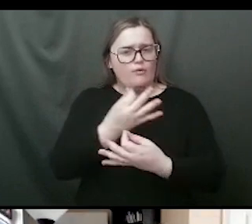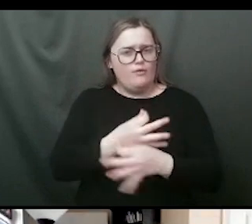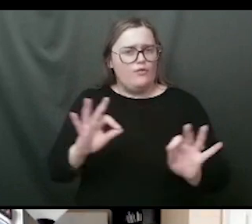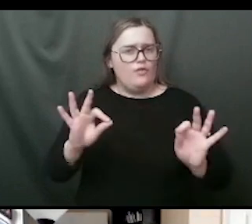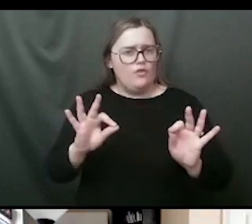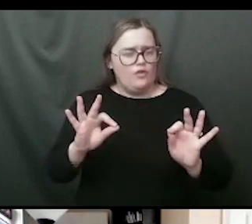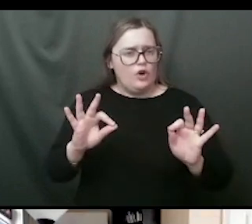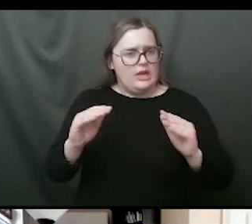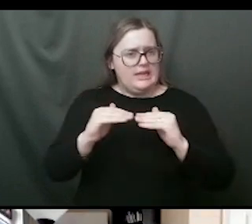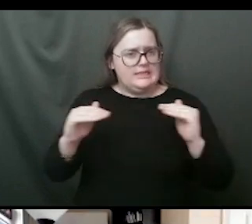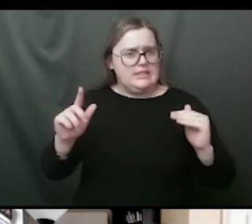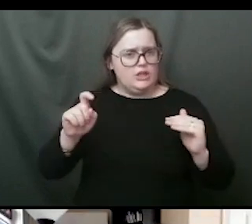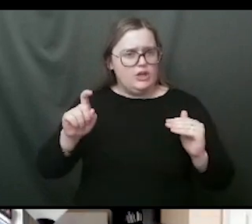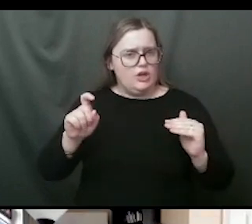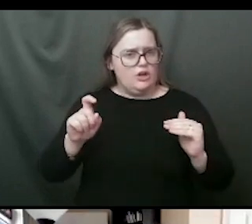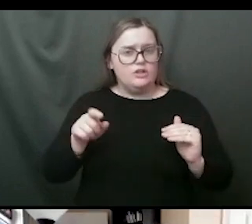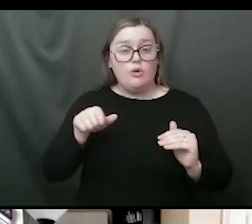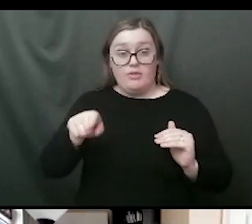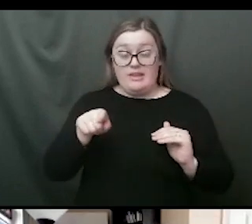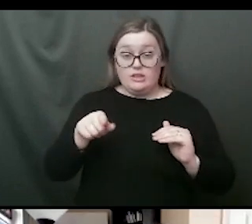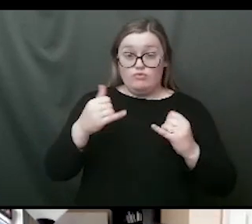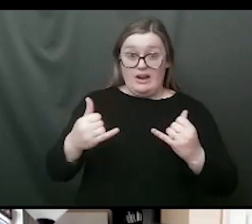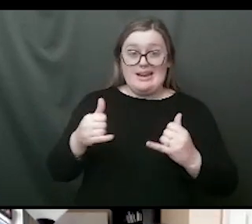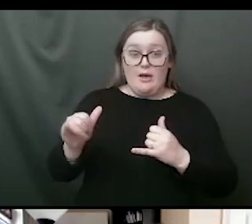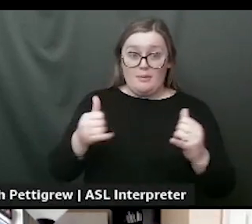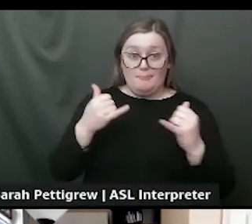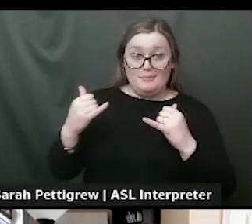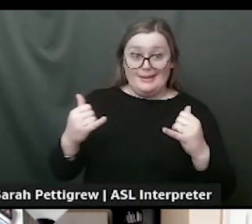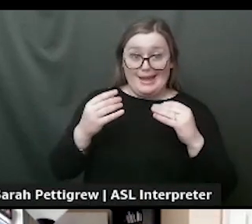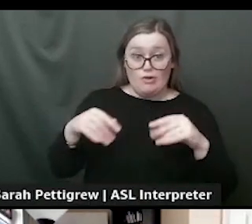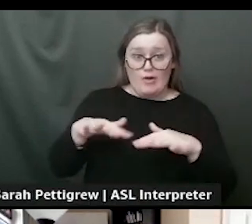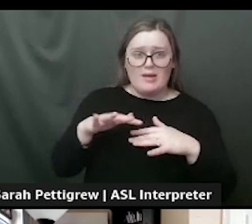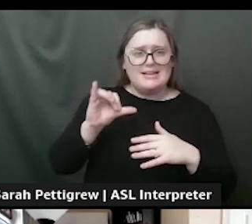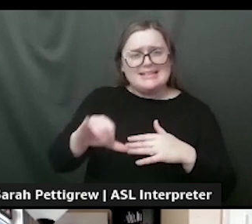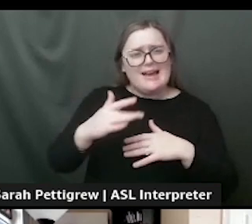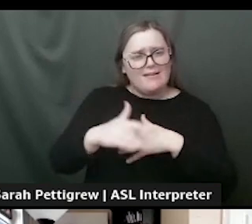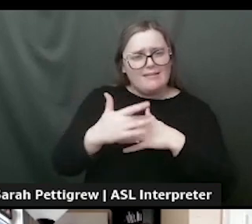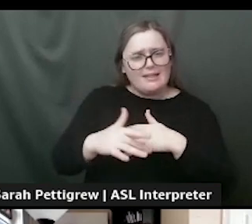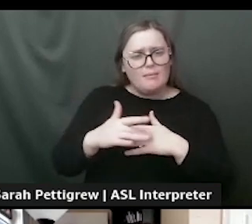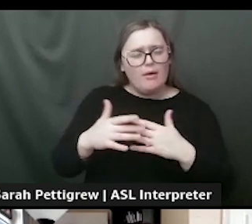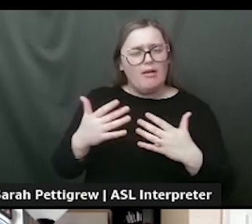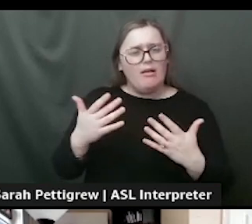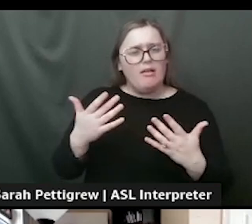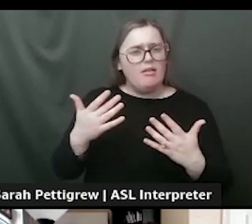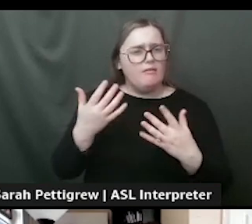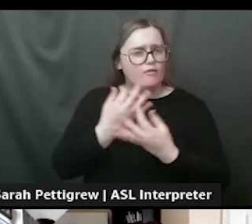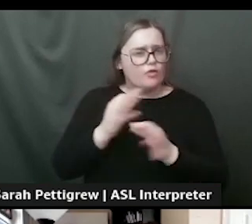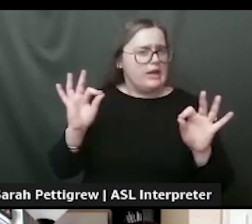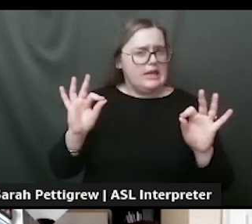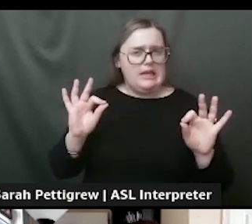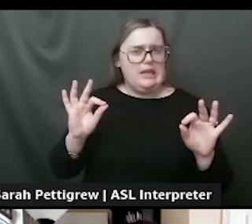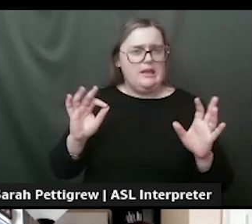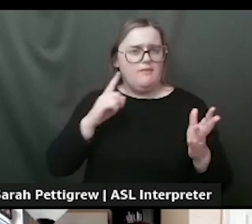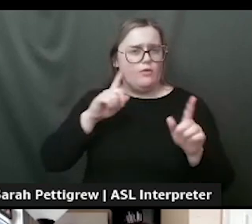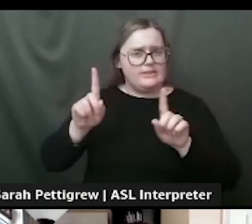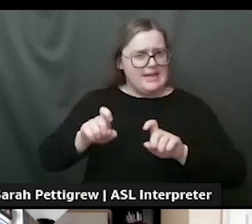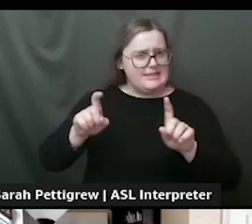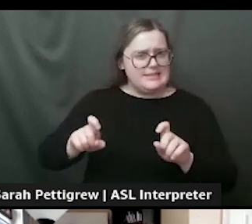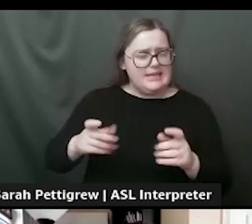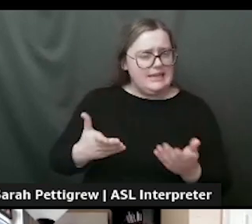playground, some of the stuff you're playing around with, is that available just as a free, like just to test it